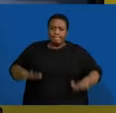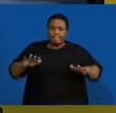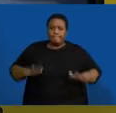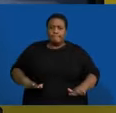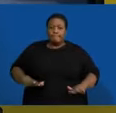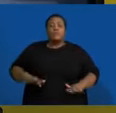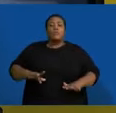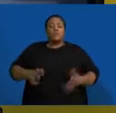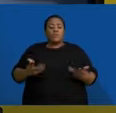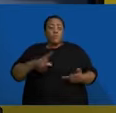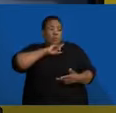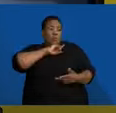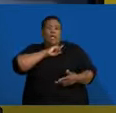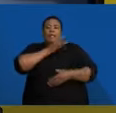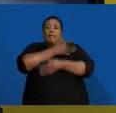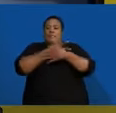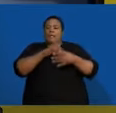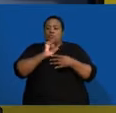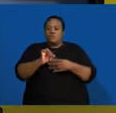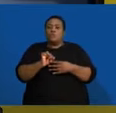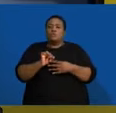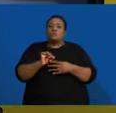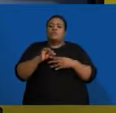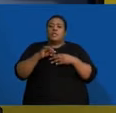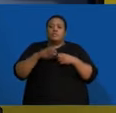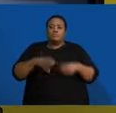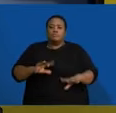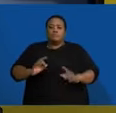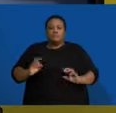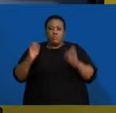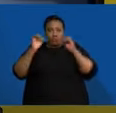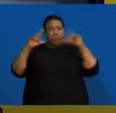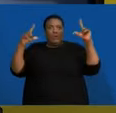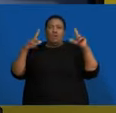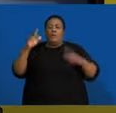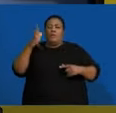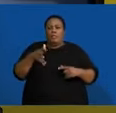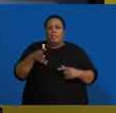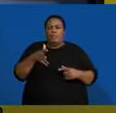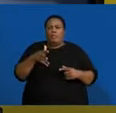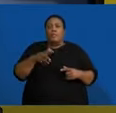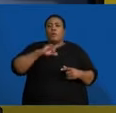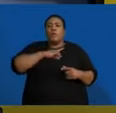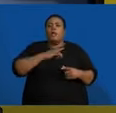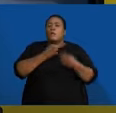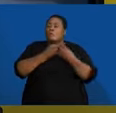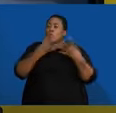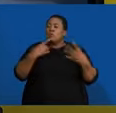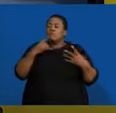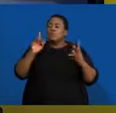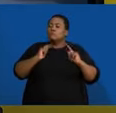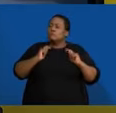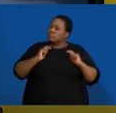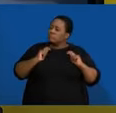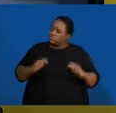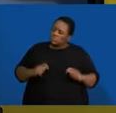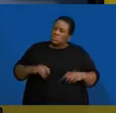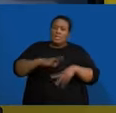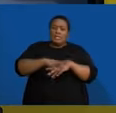can keep running and also you can be energetic while doing. Because most of you complain about exhaustion while you're